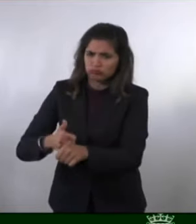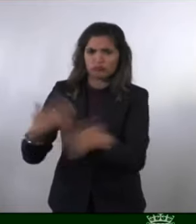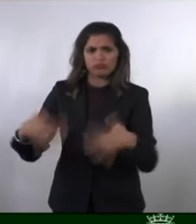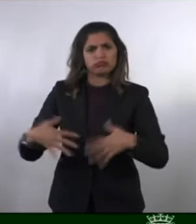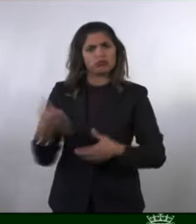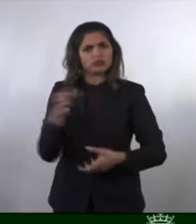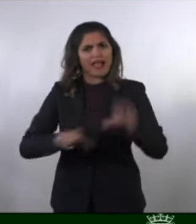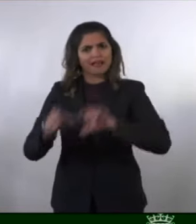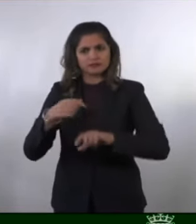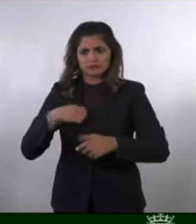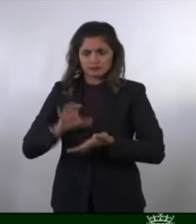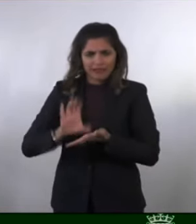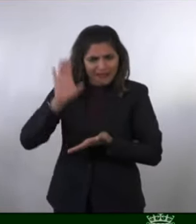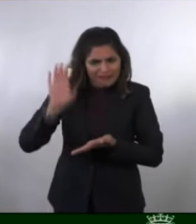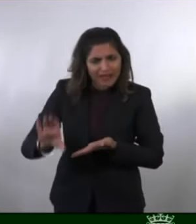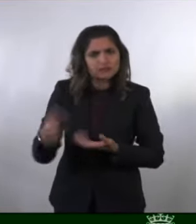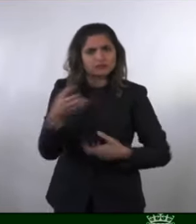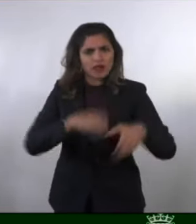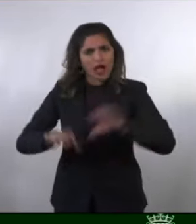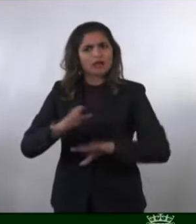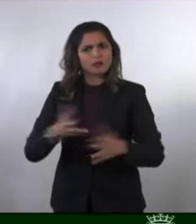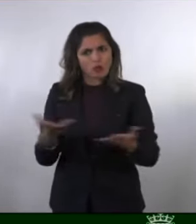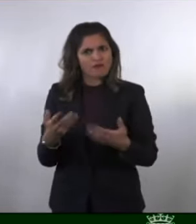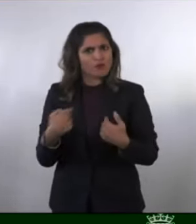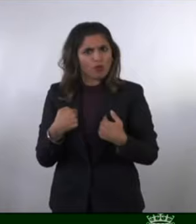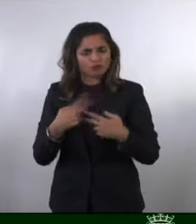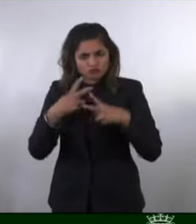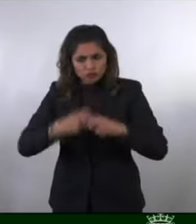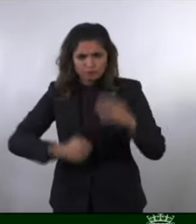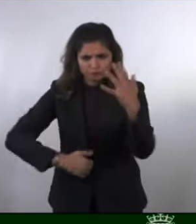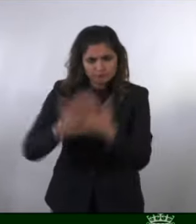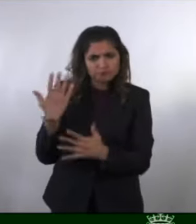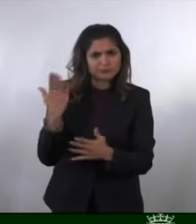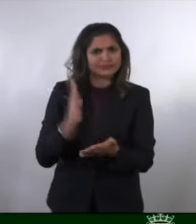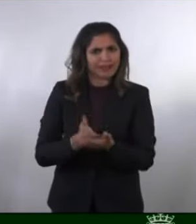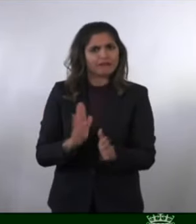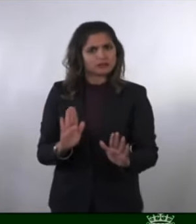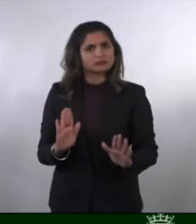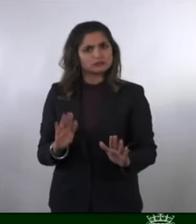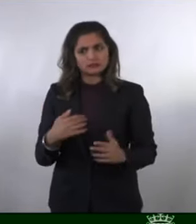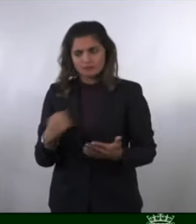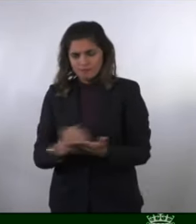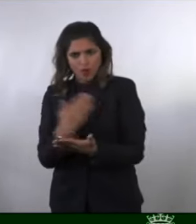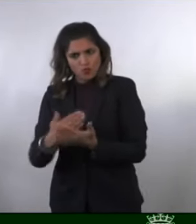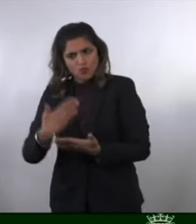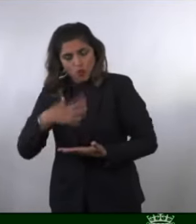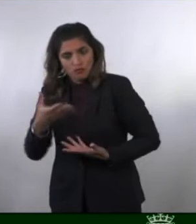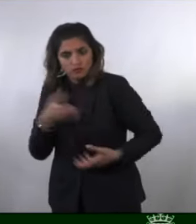investment in R&D, and indeed are creating a